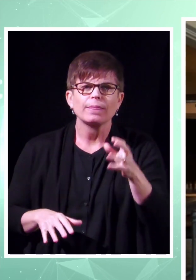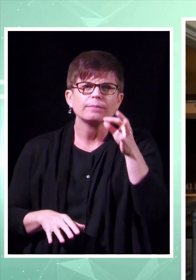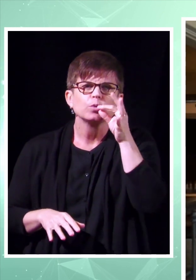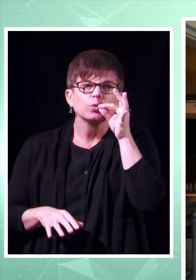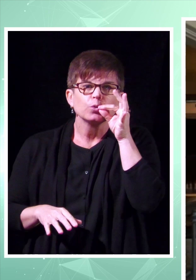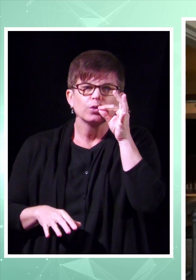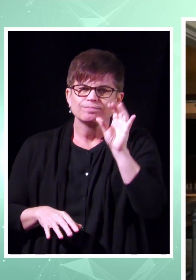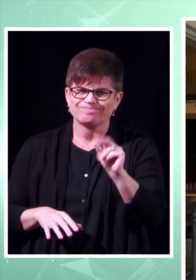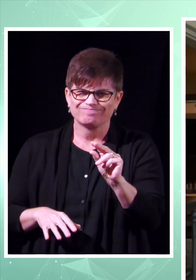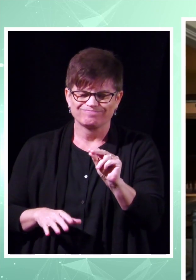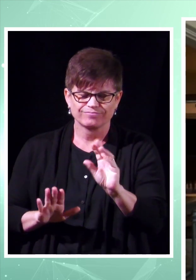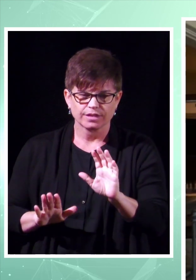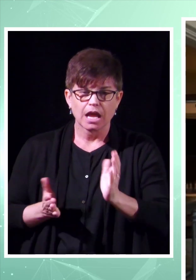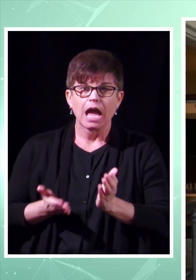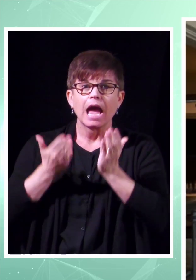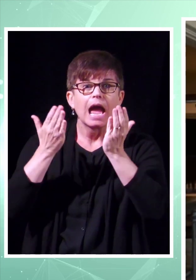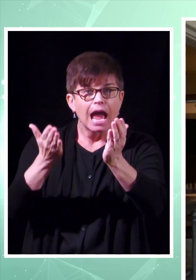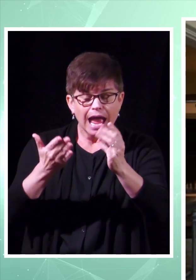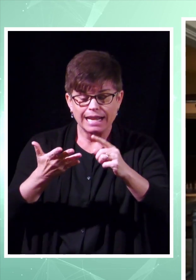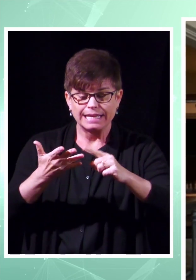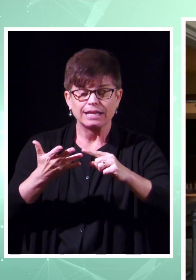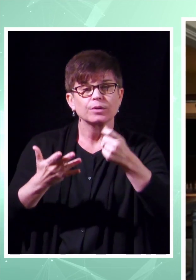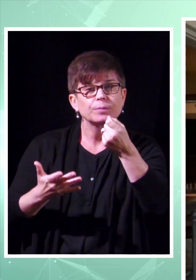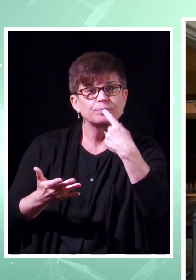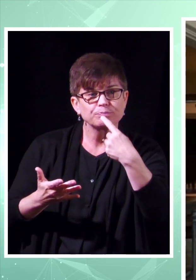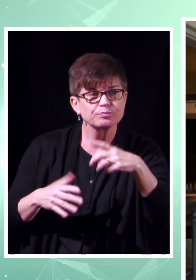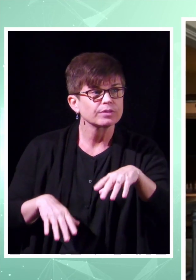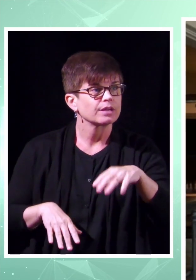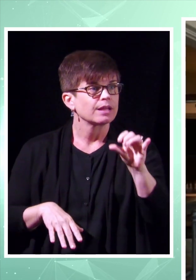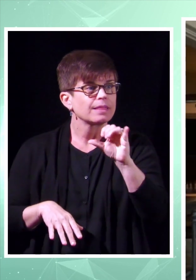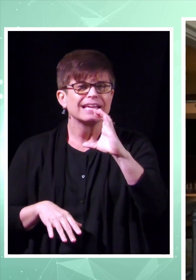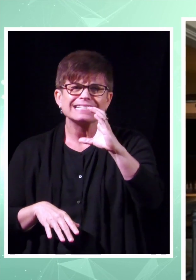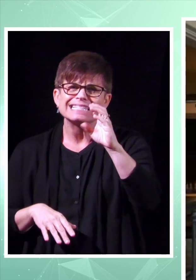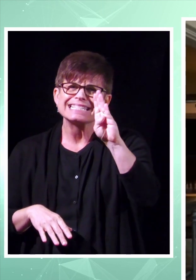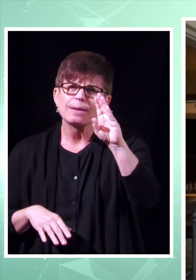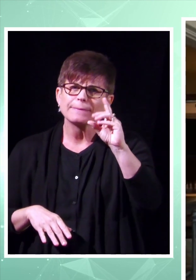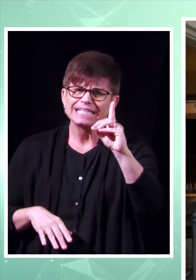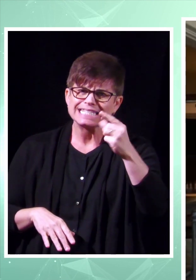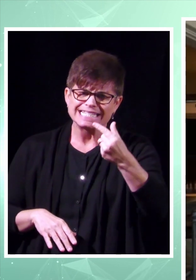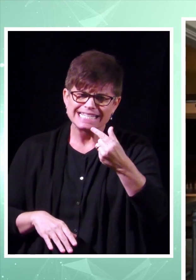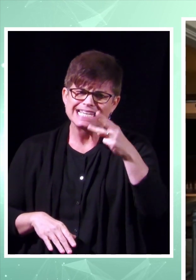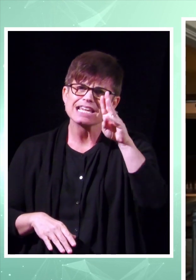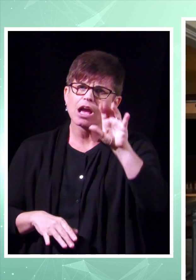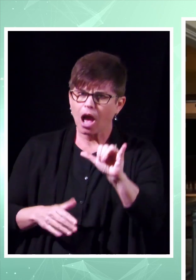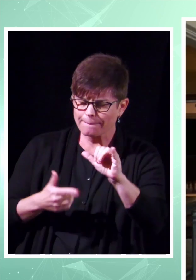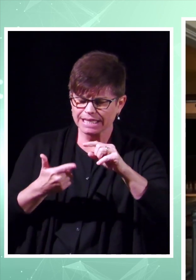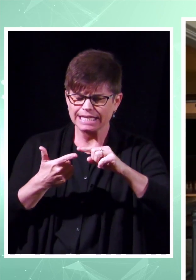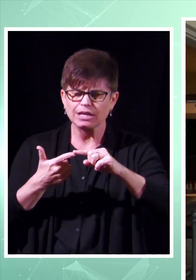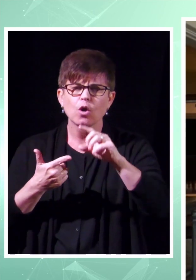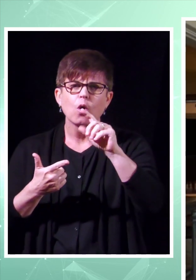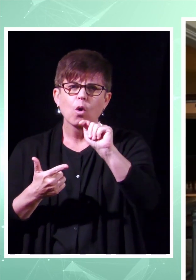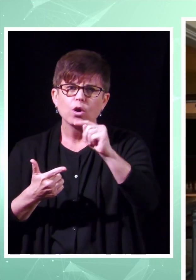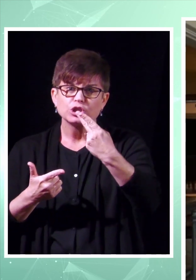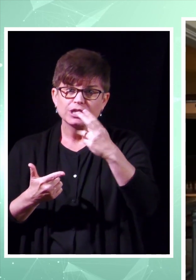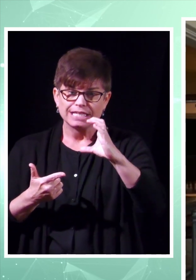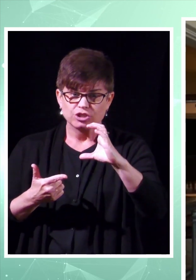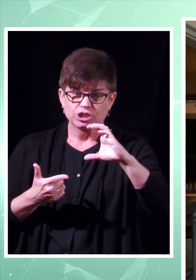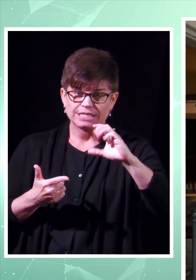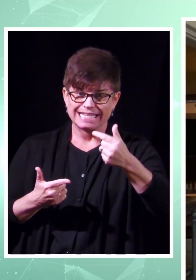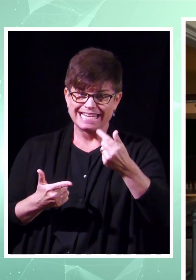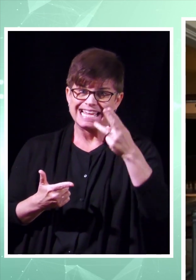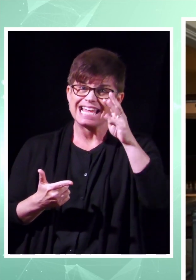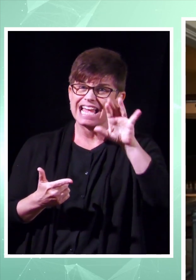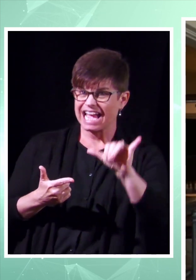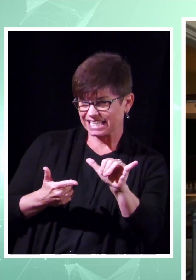it. I recommend that they use an edible, like a CBD gummy or a THC gummy, or a tincture,